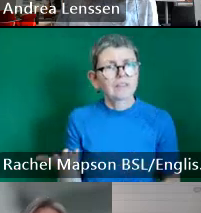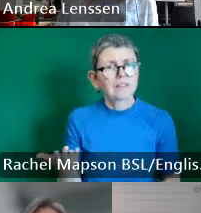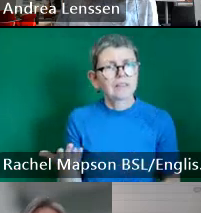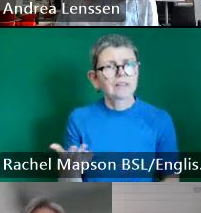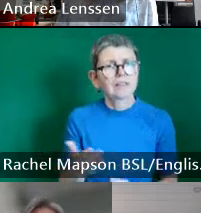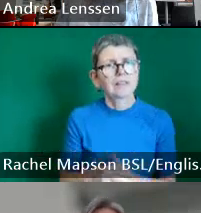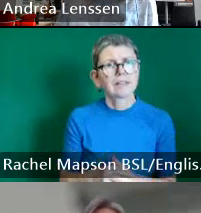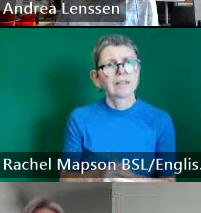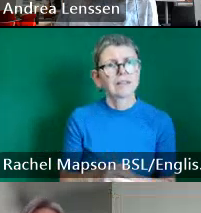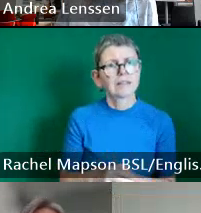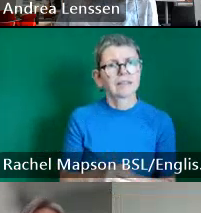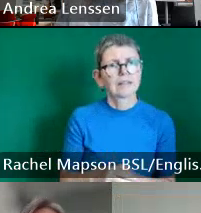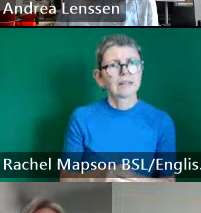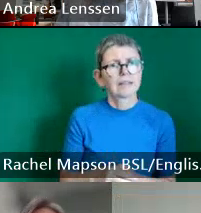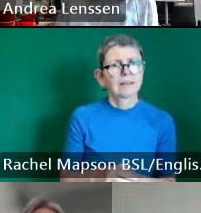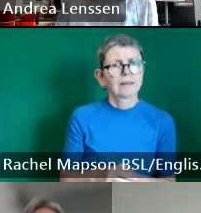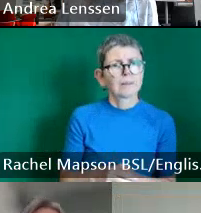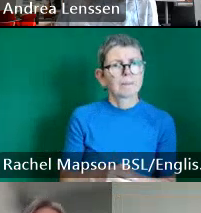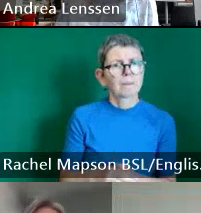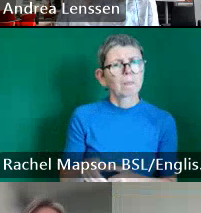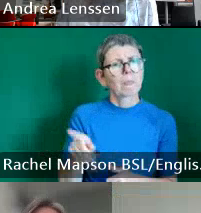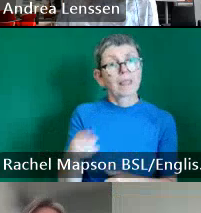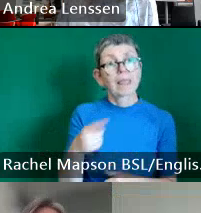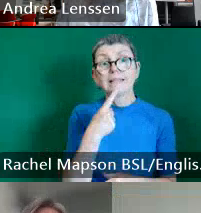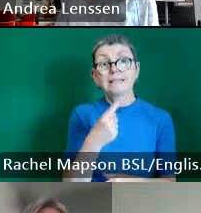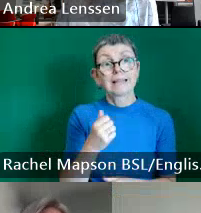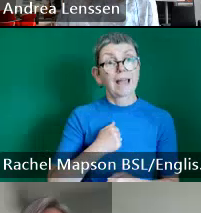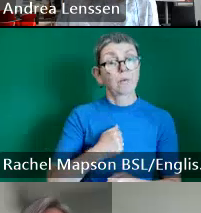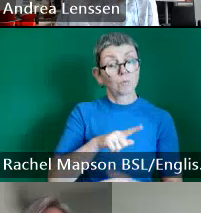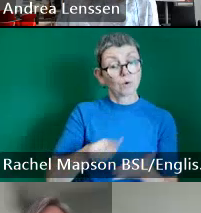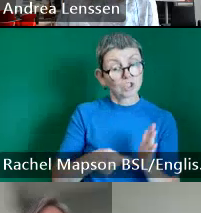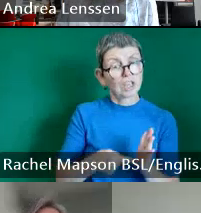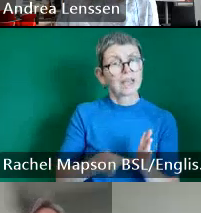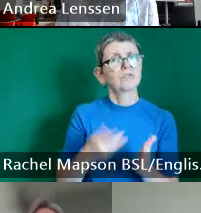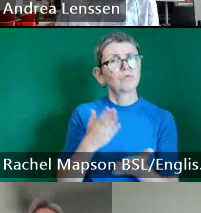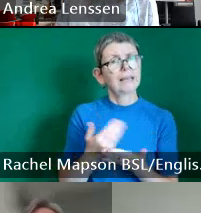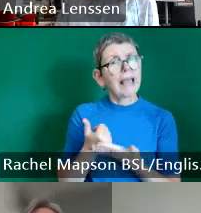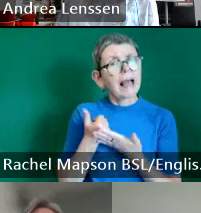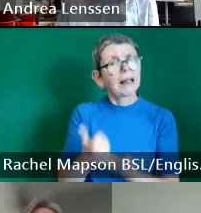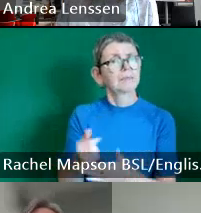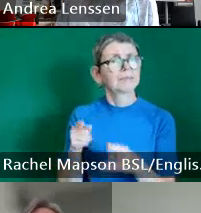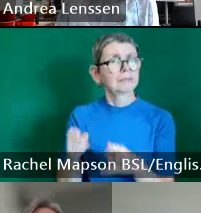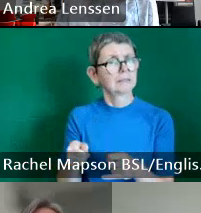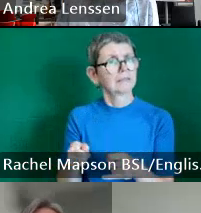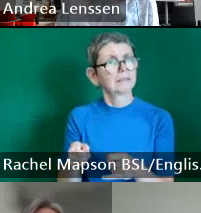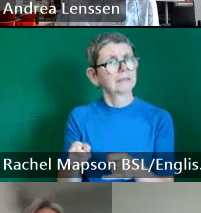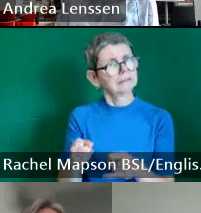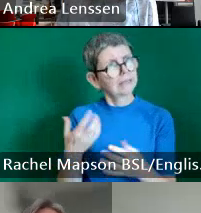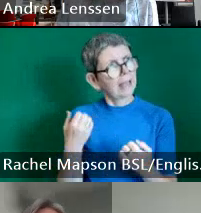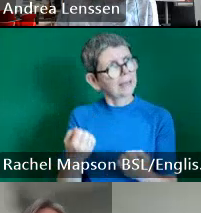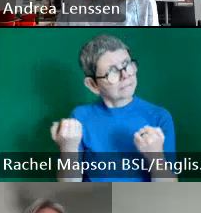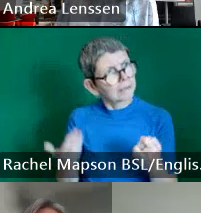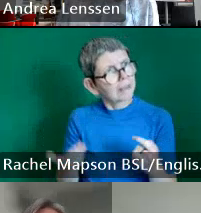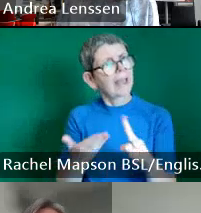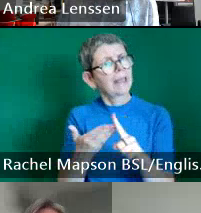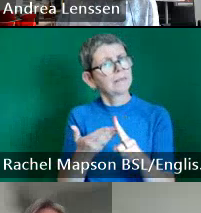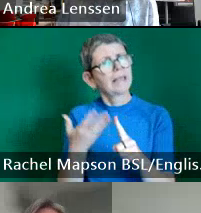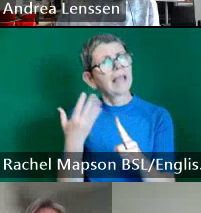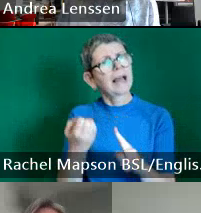our project really gave him a purpose. And so he felt he had a voice and purpose